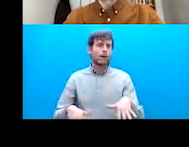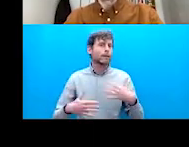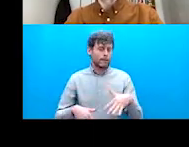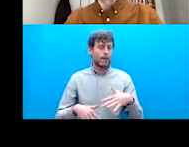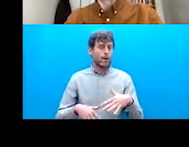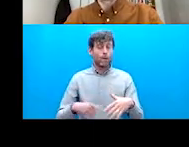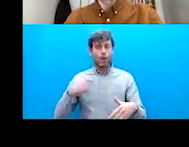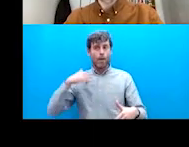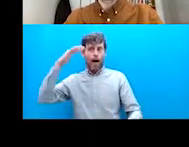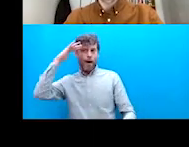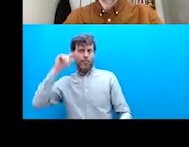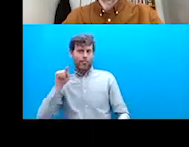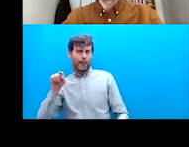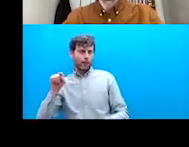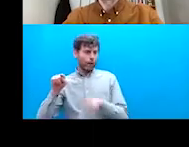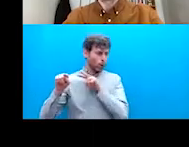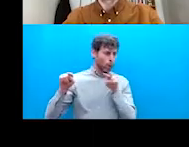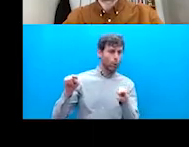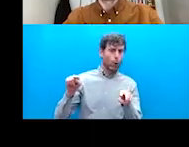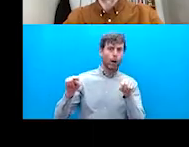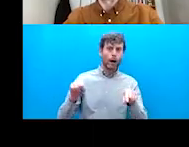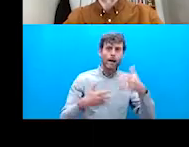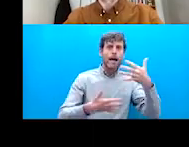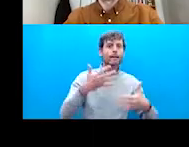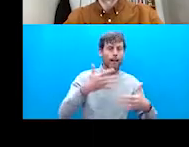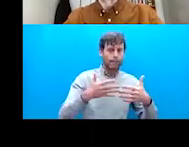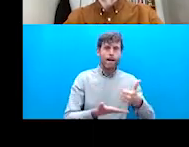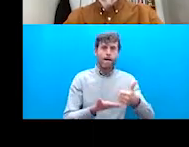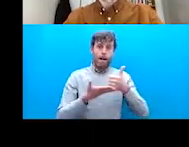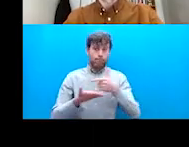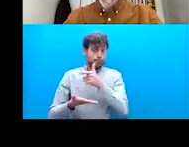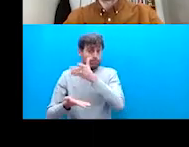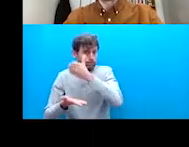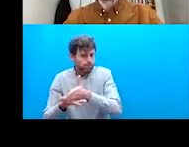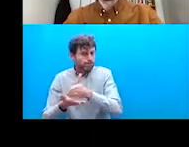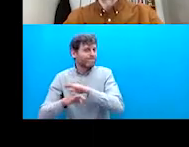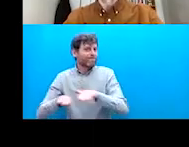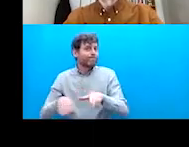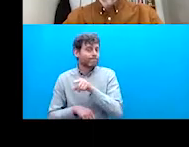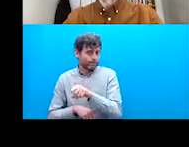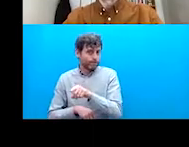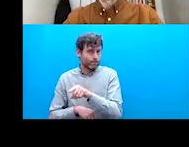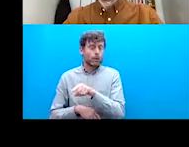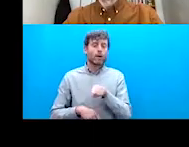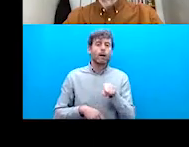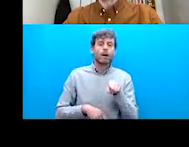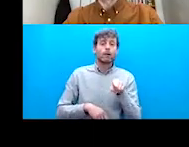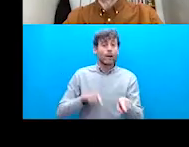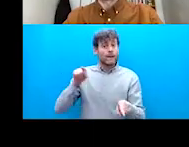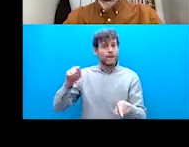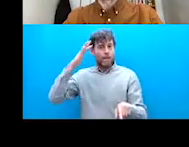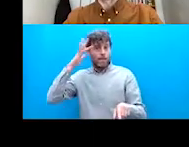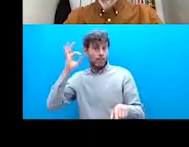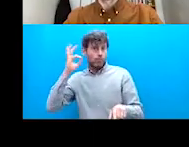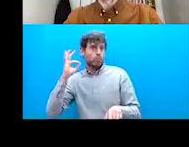theory. And the reason is that meaning grammar parallelism should, if the theory is right, be an